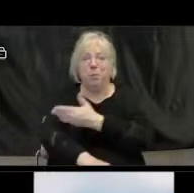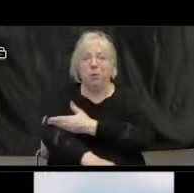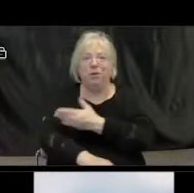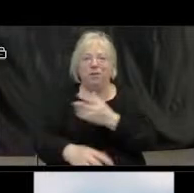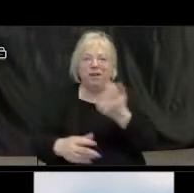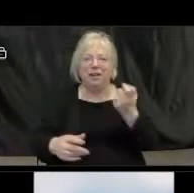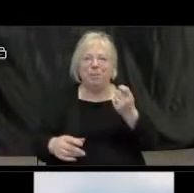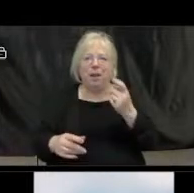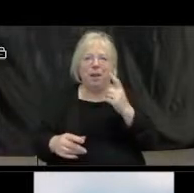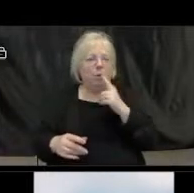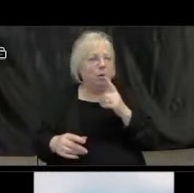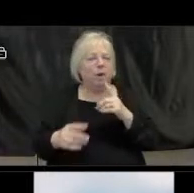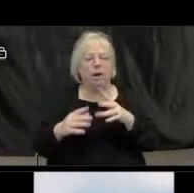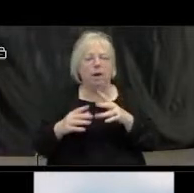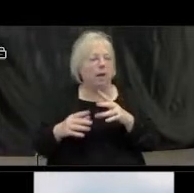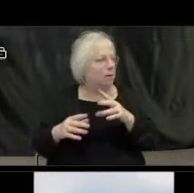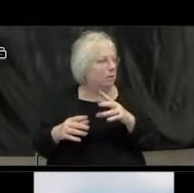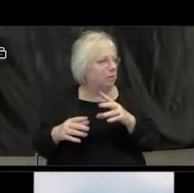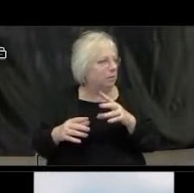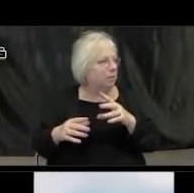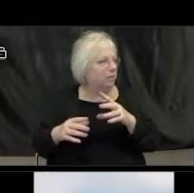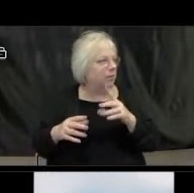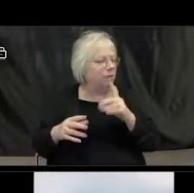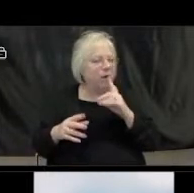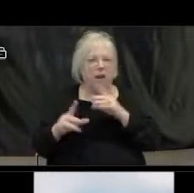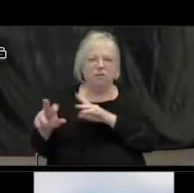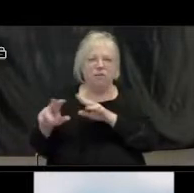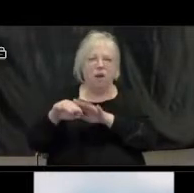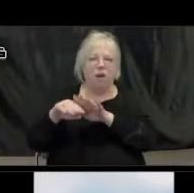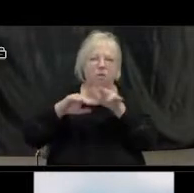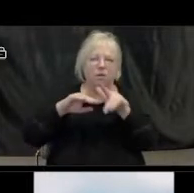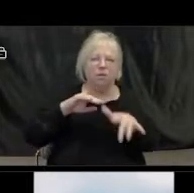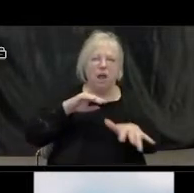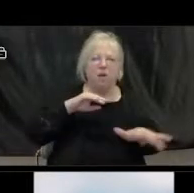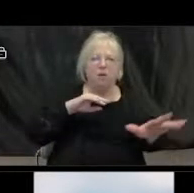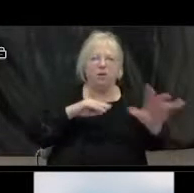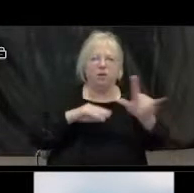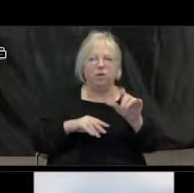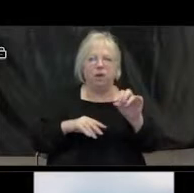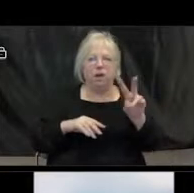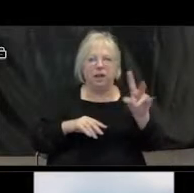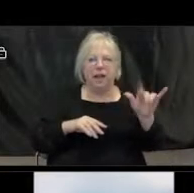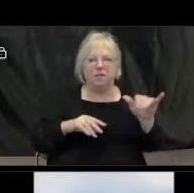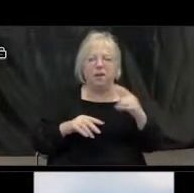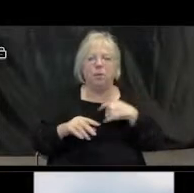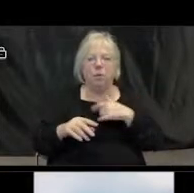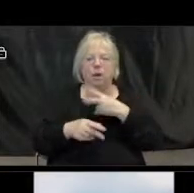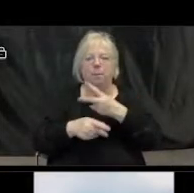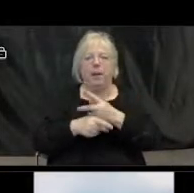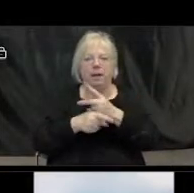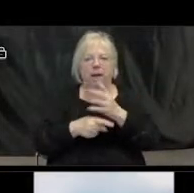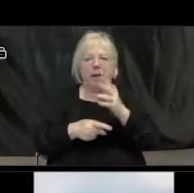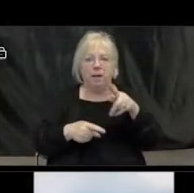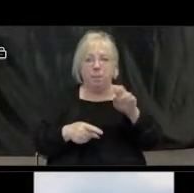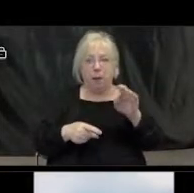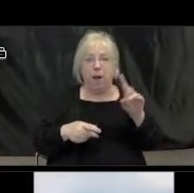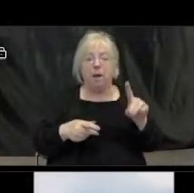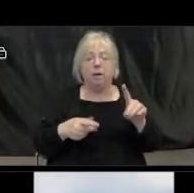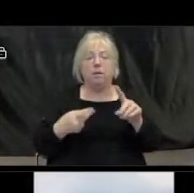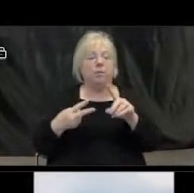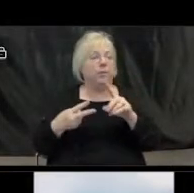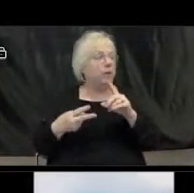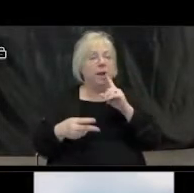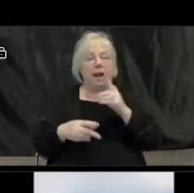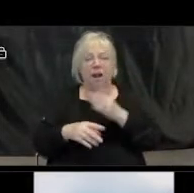going to put an outflow structure. Currently, it just kind of overflows over the levee. So we're going to maintain the pond and